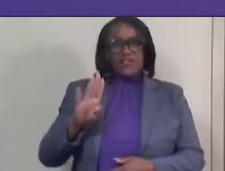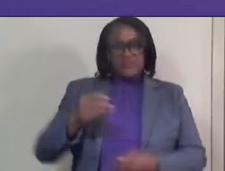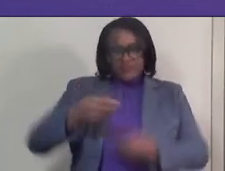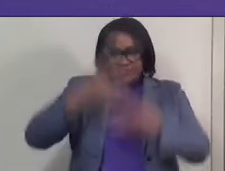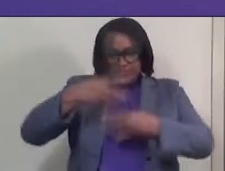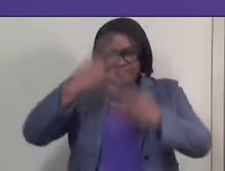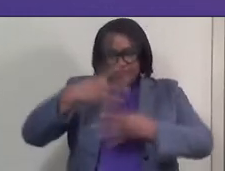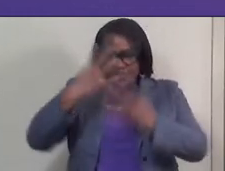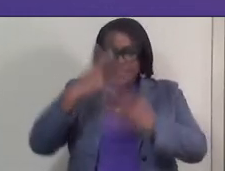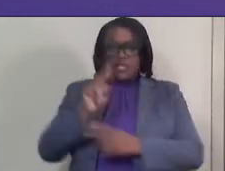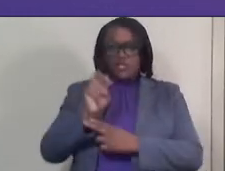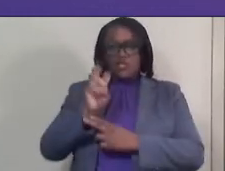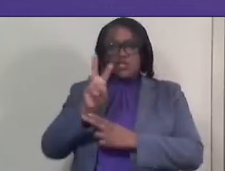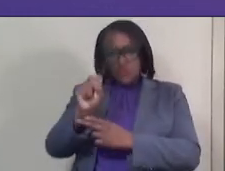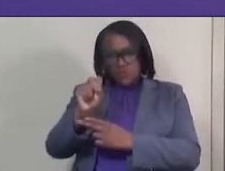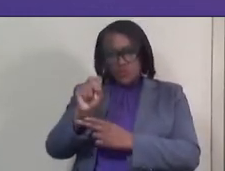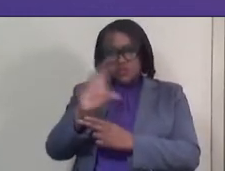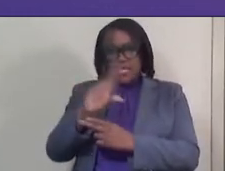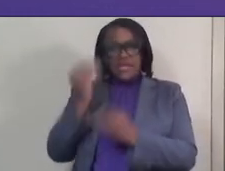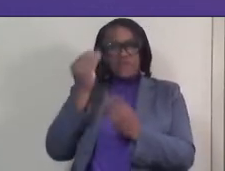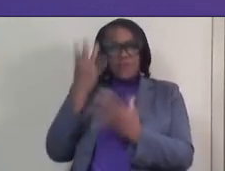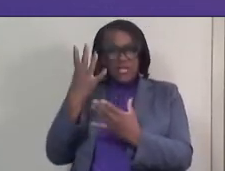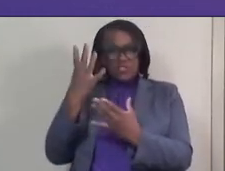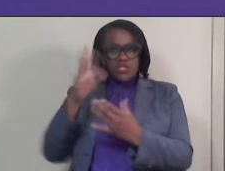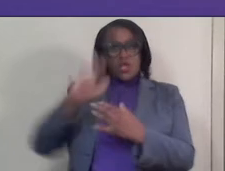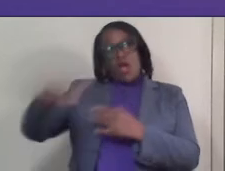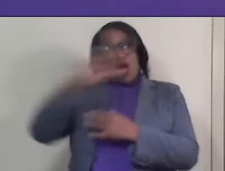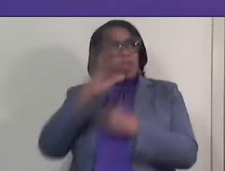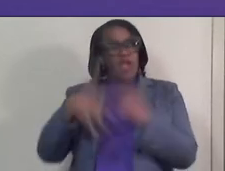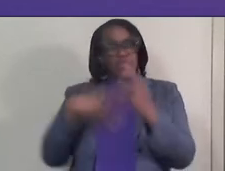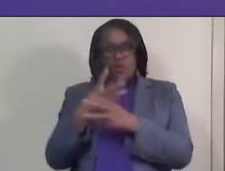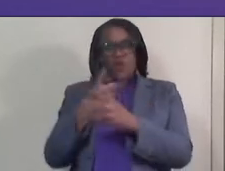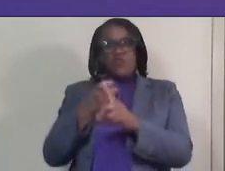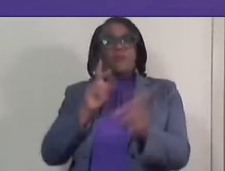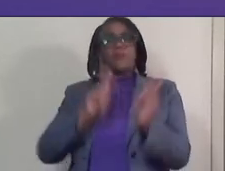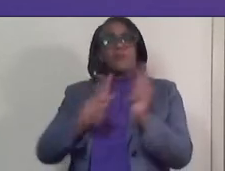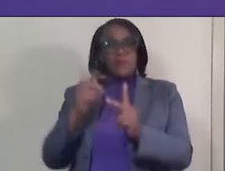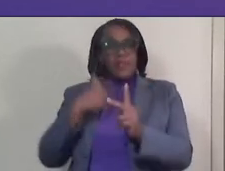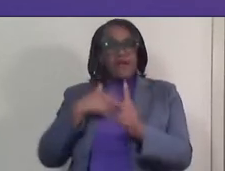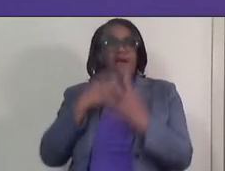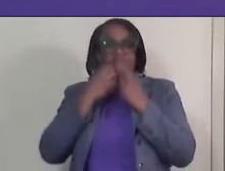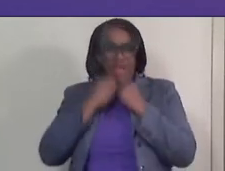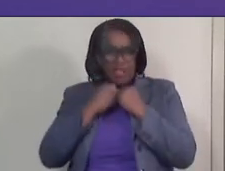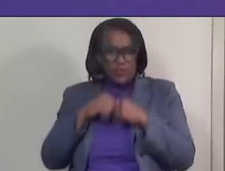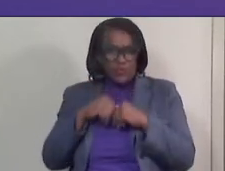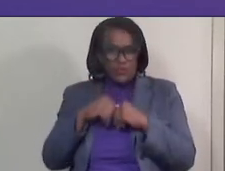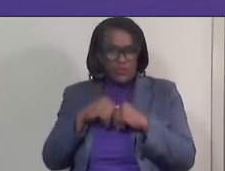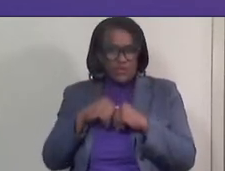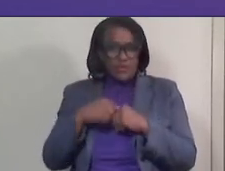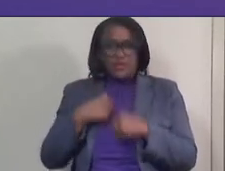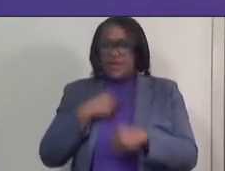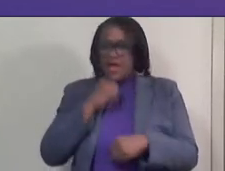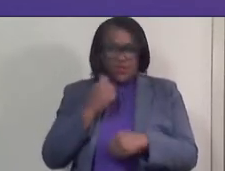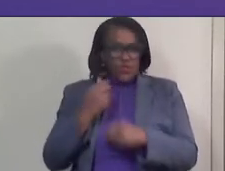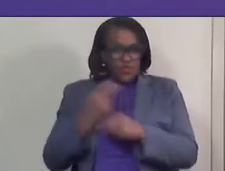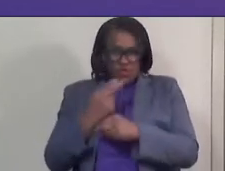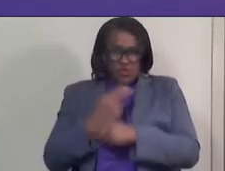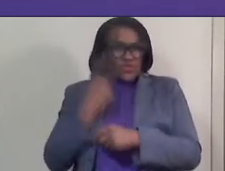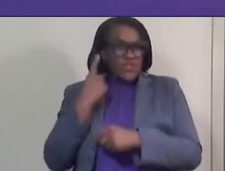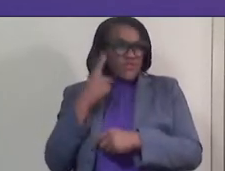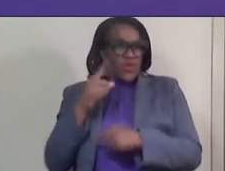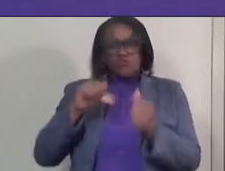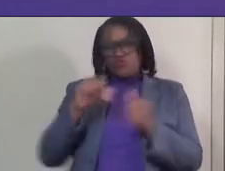and information around the world from people that I really value. And I don't use it so much for a